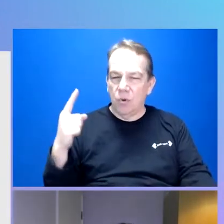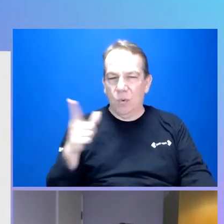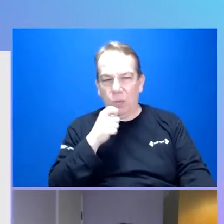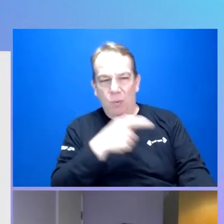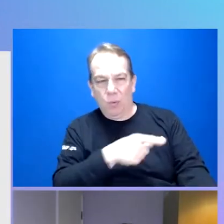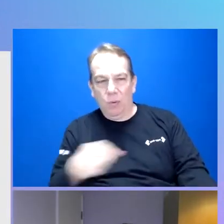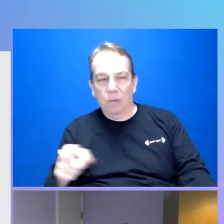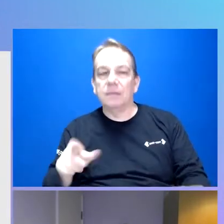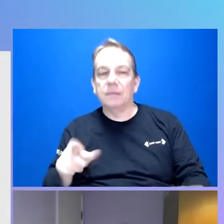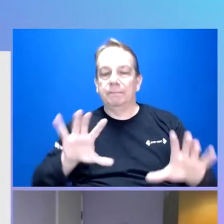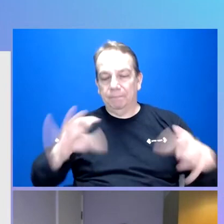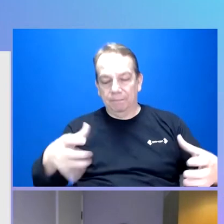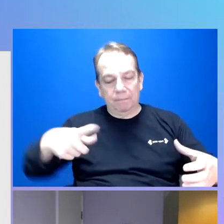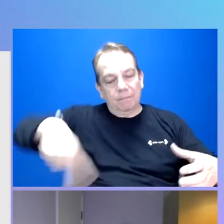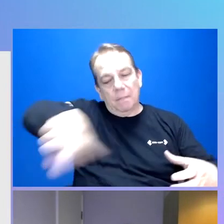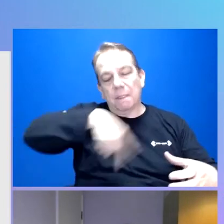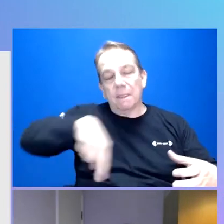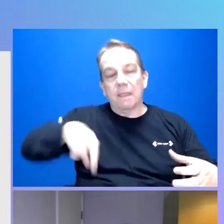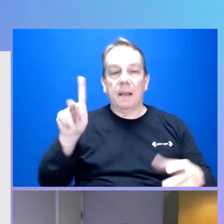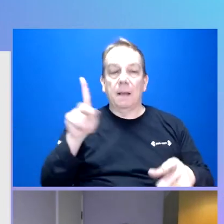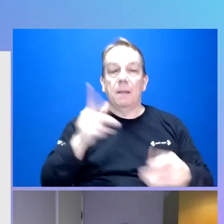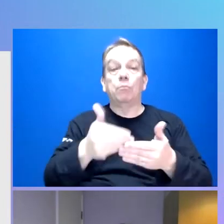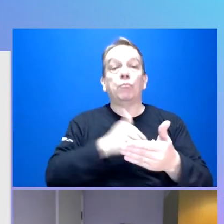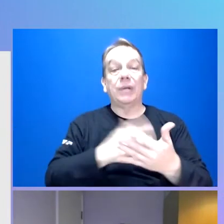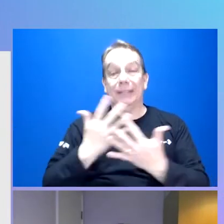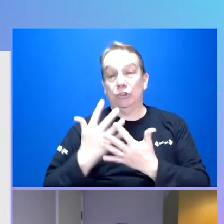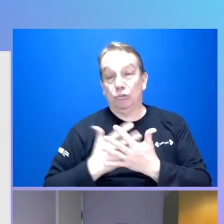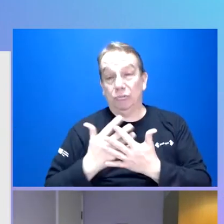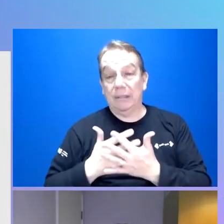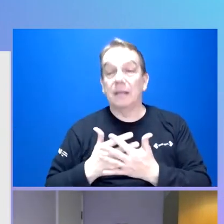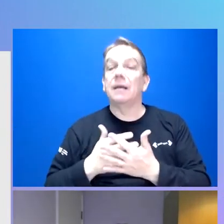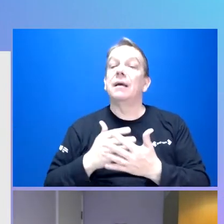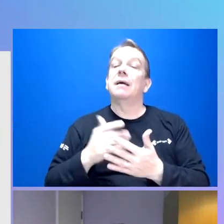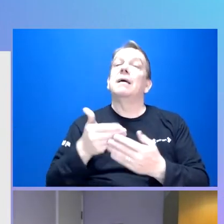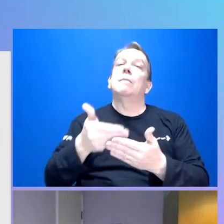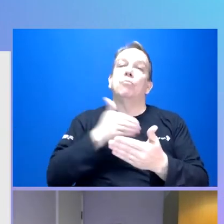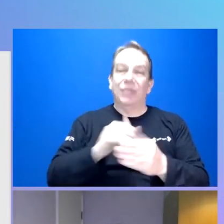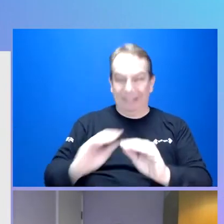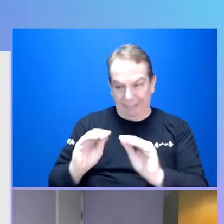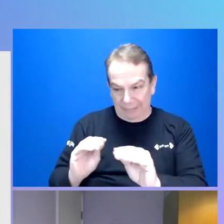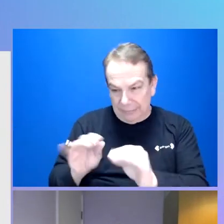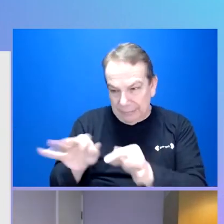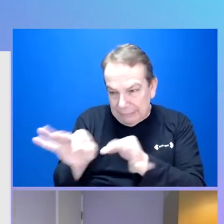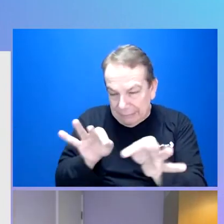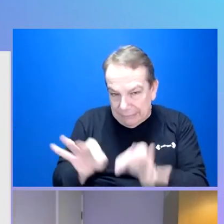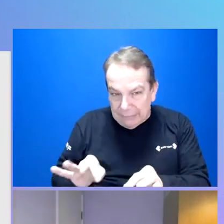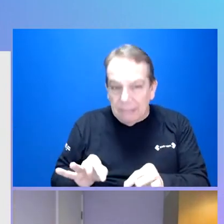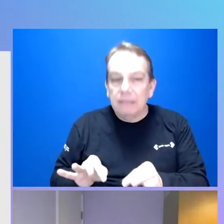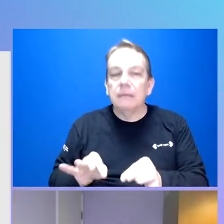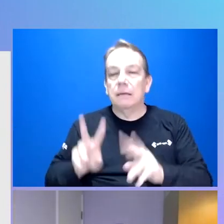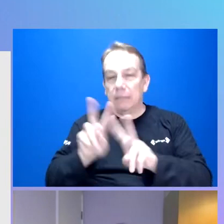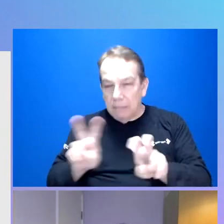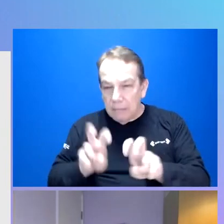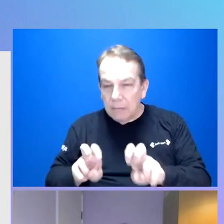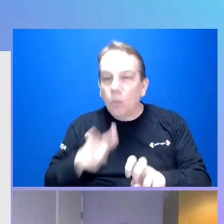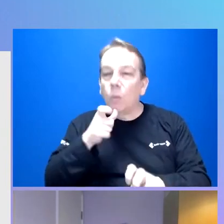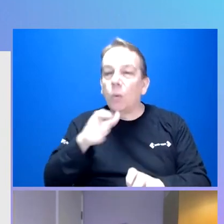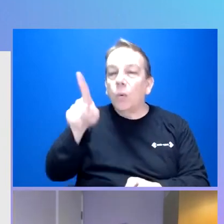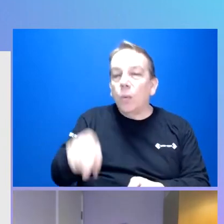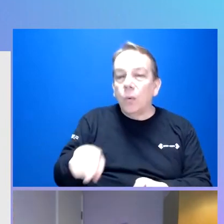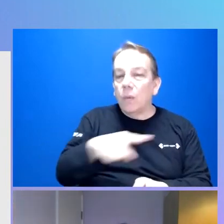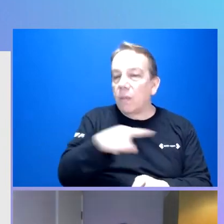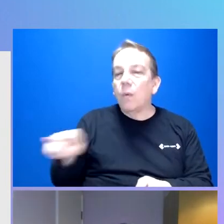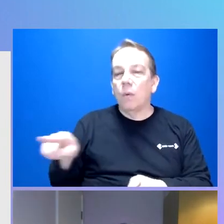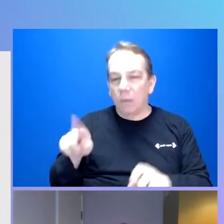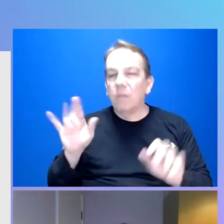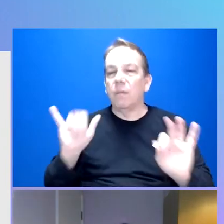It is a pool or a catalogue of pre-screened, pre-profiled participants that can be approached for feedback. These allow you